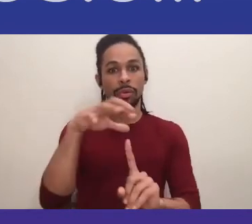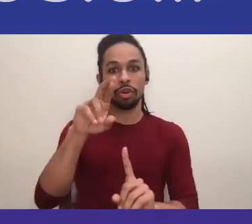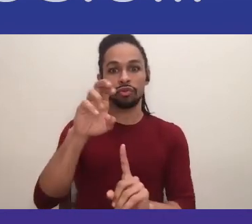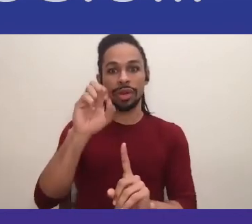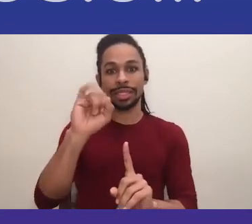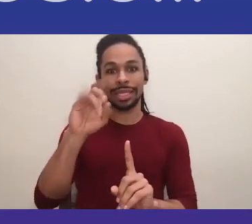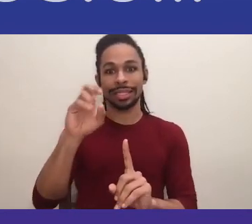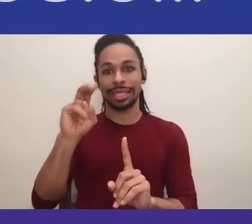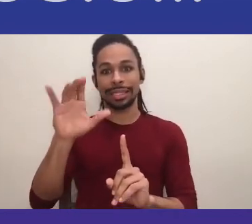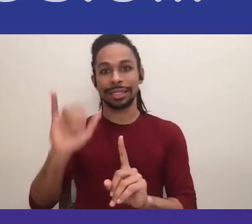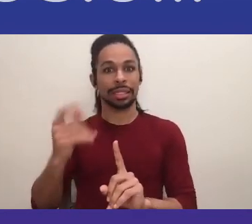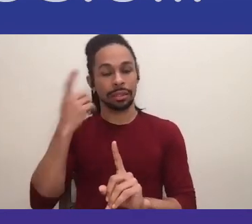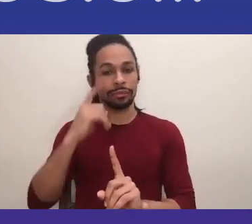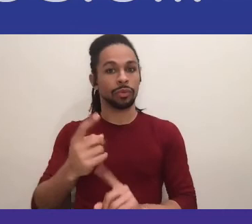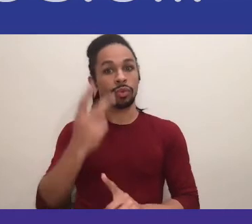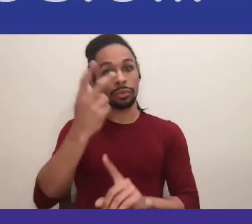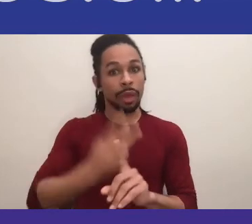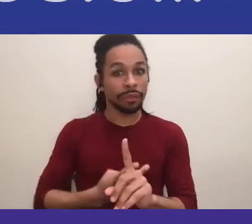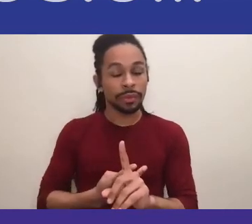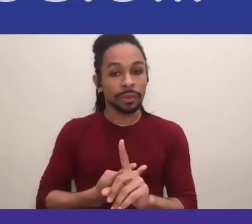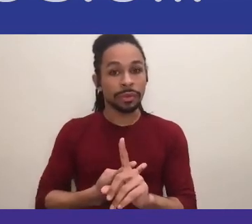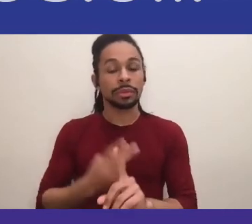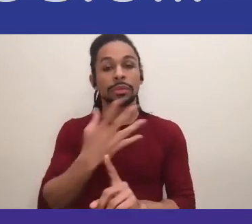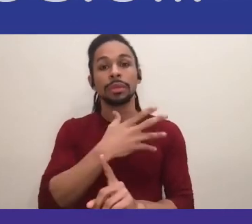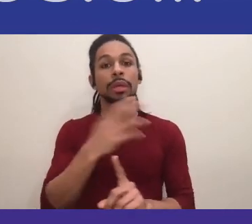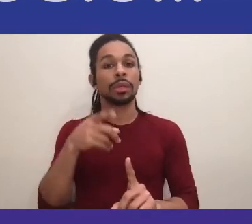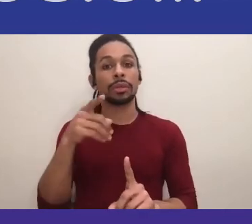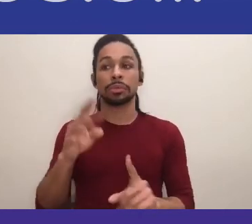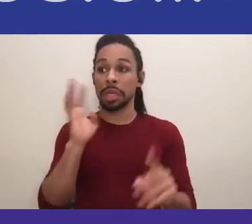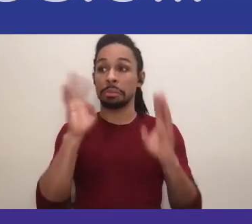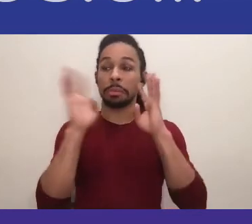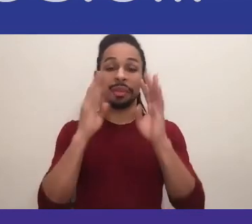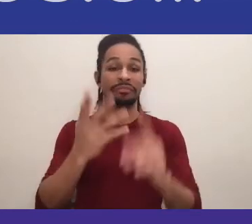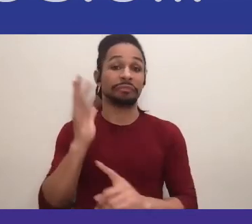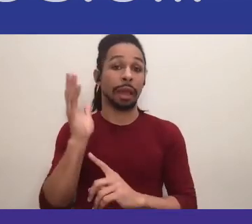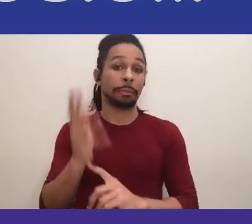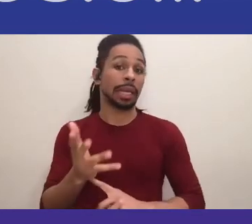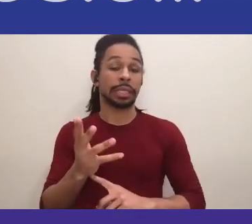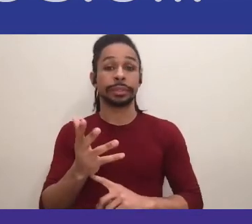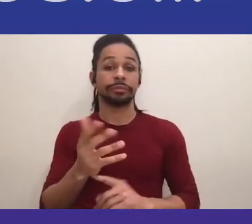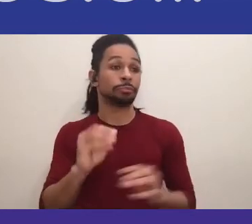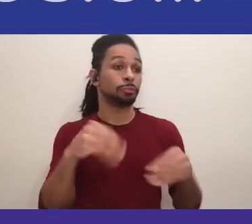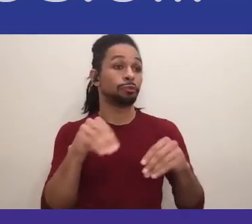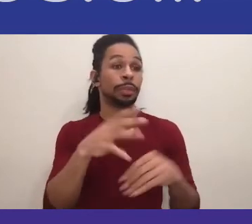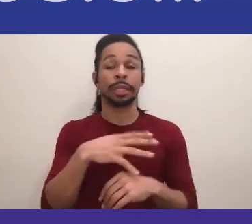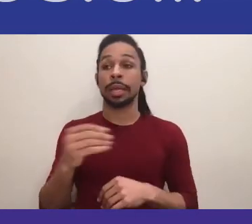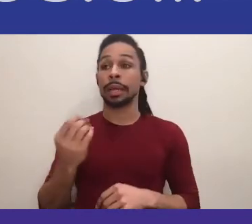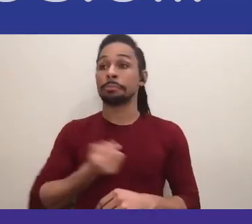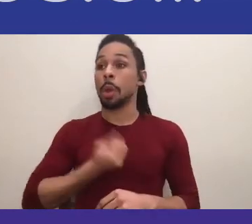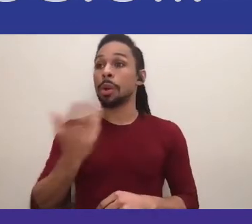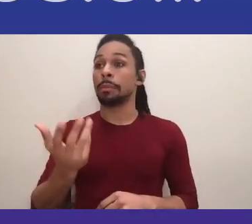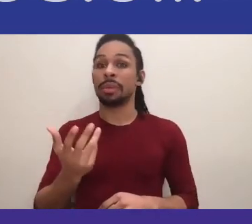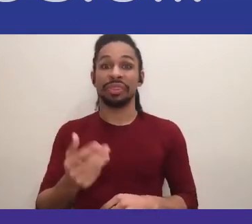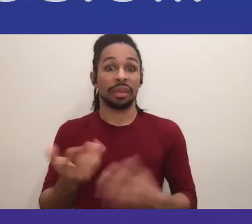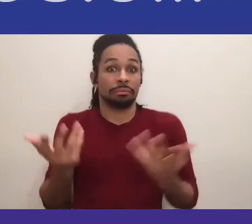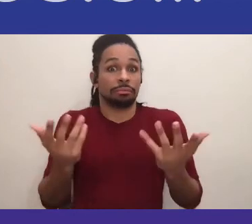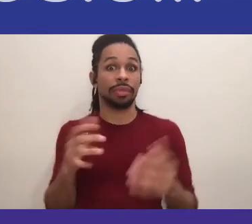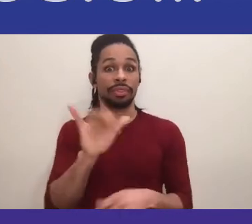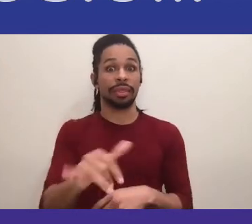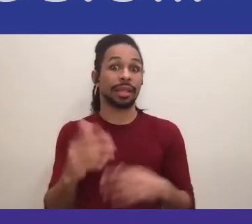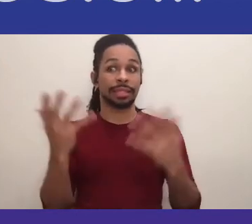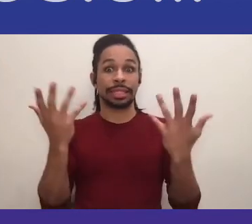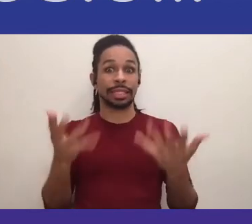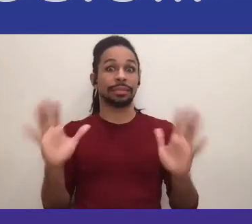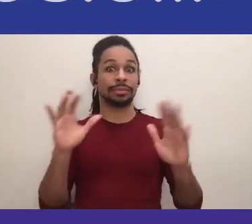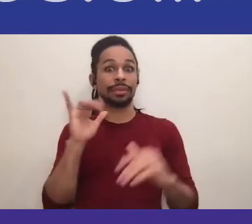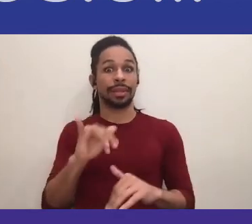with like 5 minutes of movement and a beautiful poem, that's it. That's fantastic.